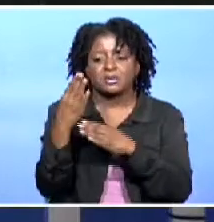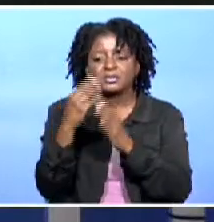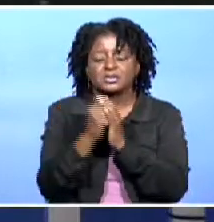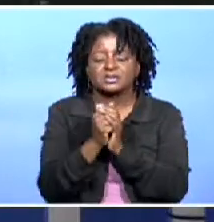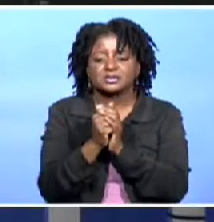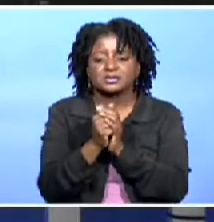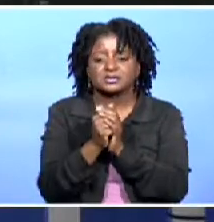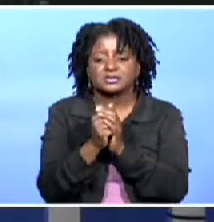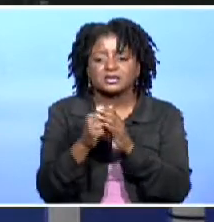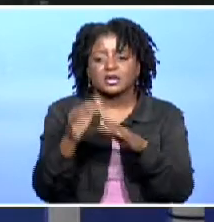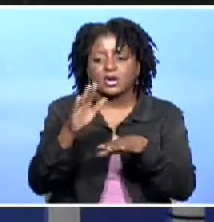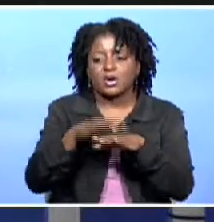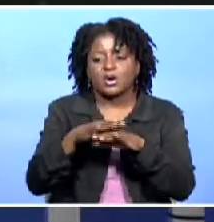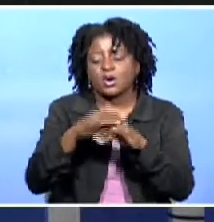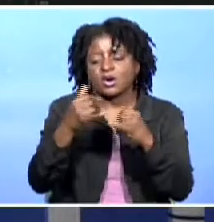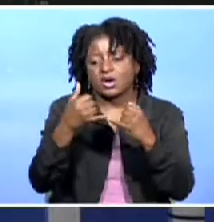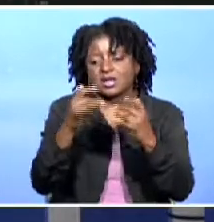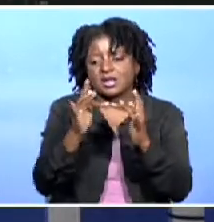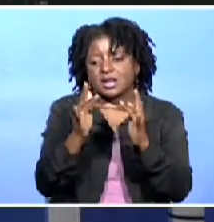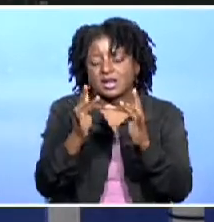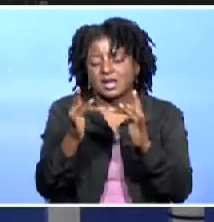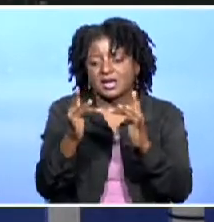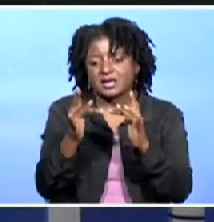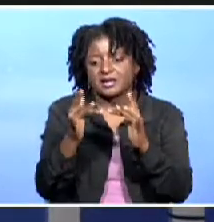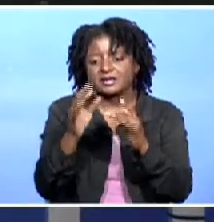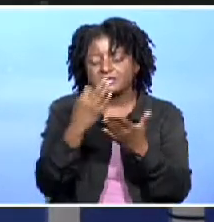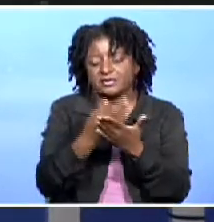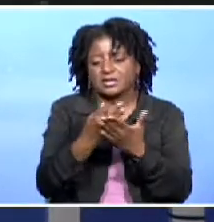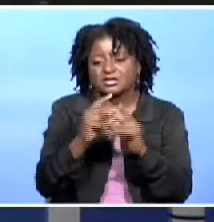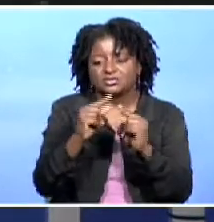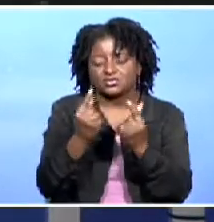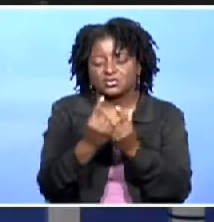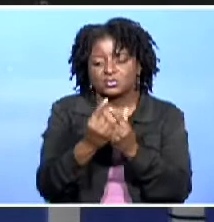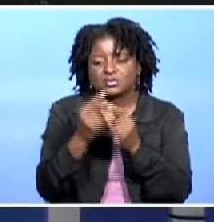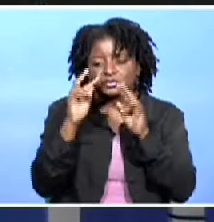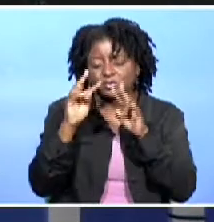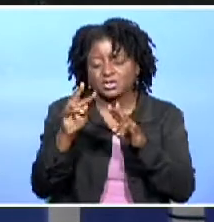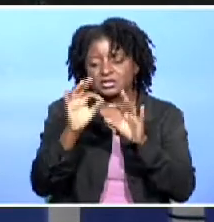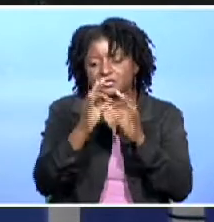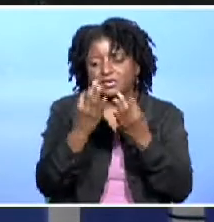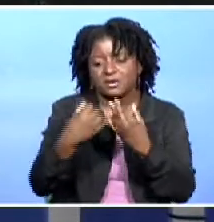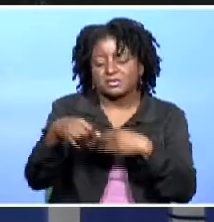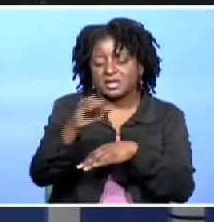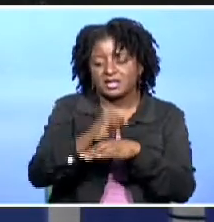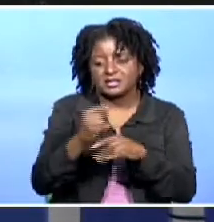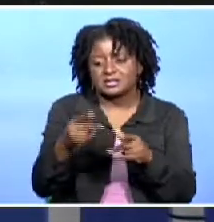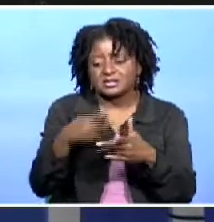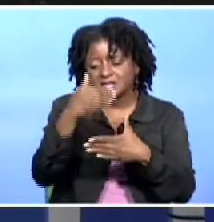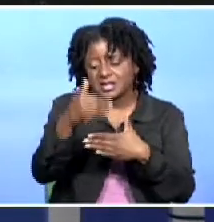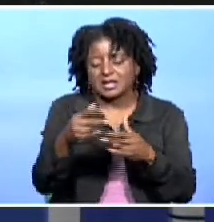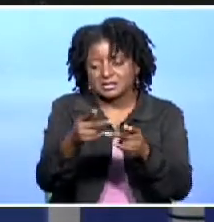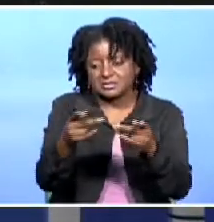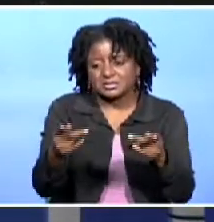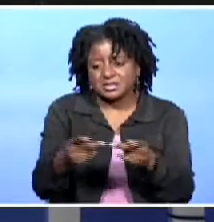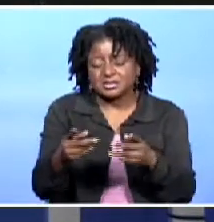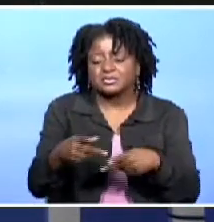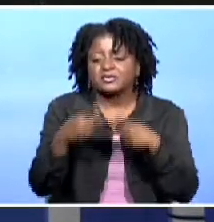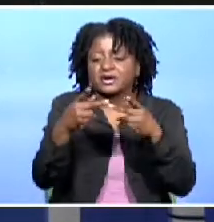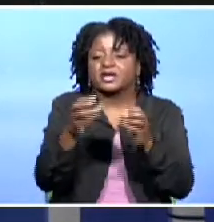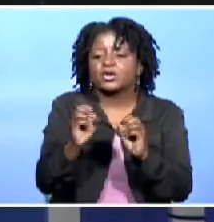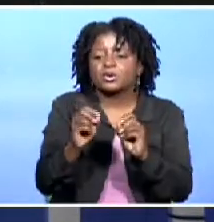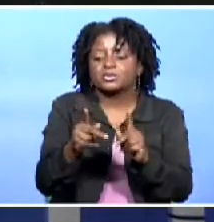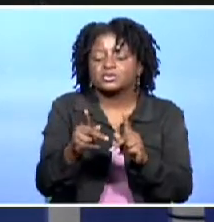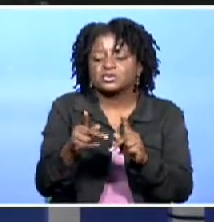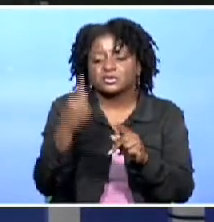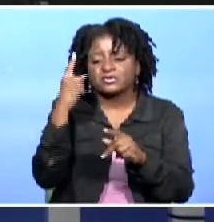In other news, the Omni Financial Group is eyeing the Family Islands as its next hub, providing an alternative for far-flung islands left without